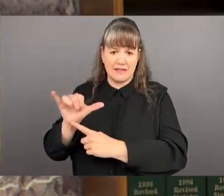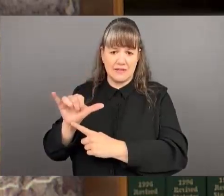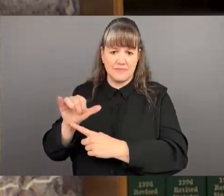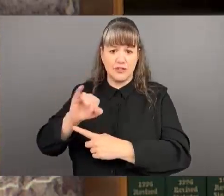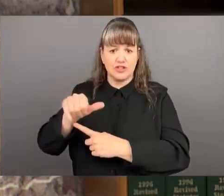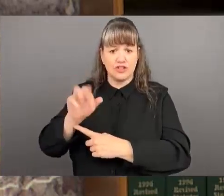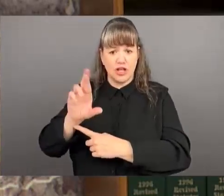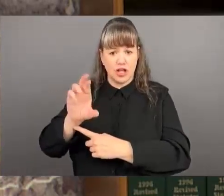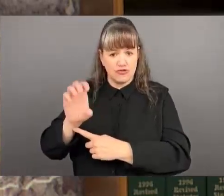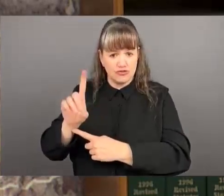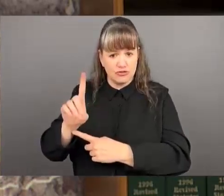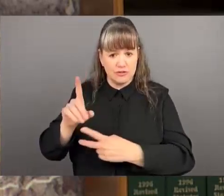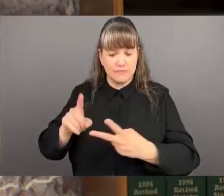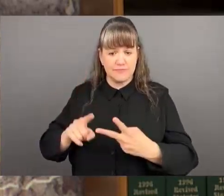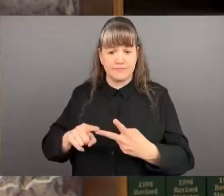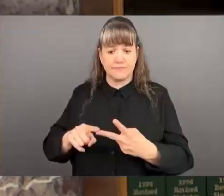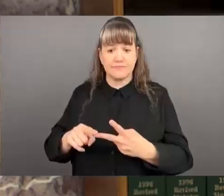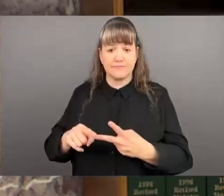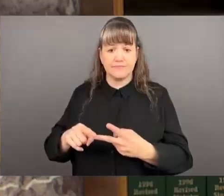Sheila,